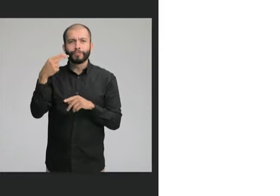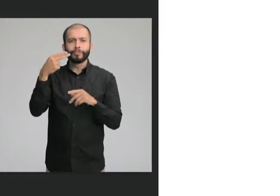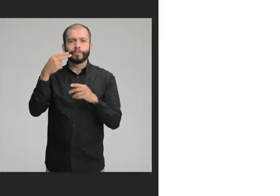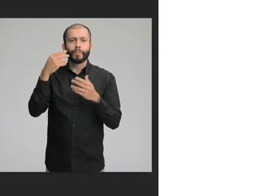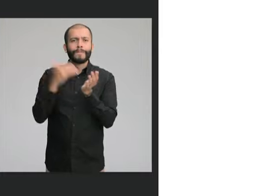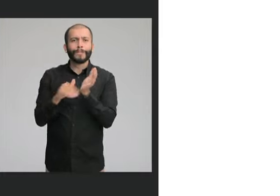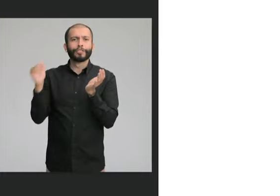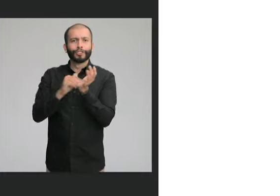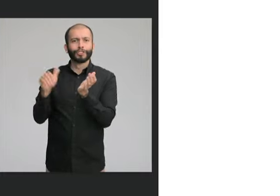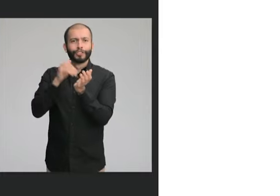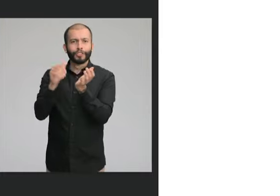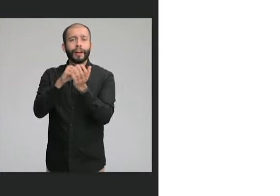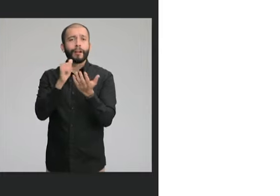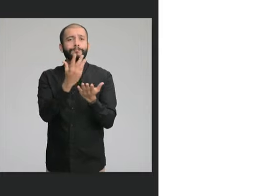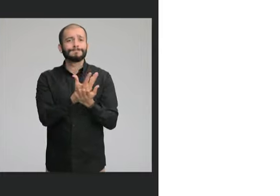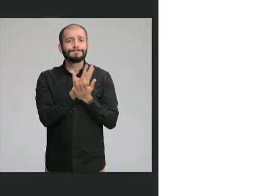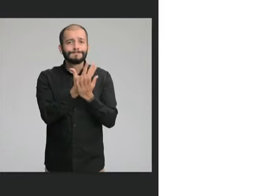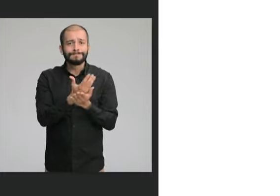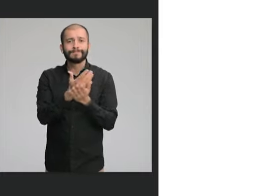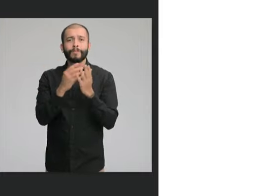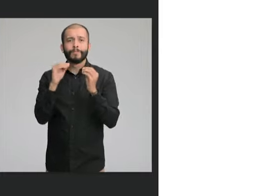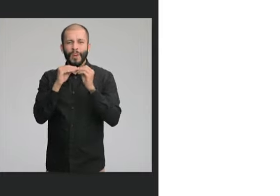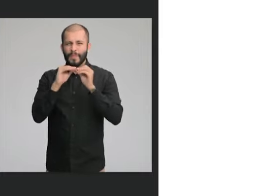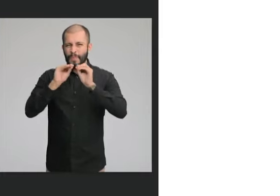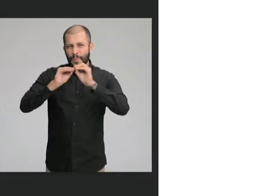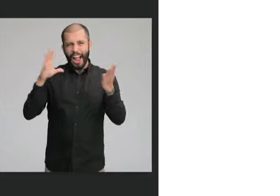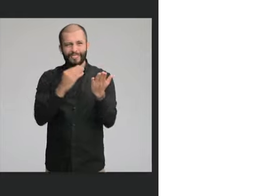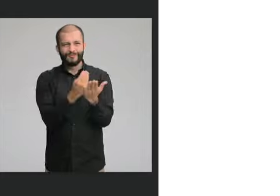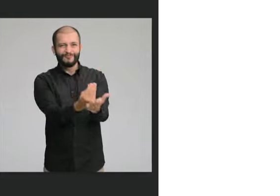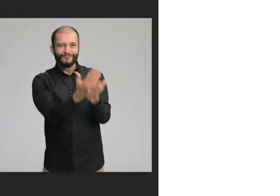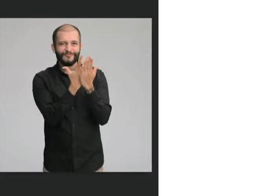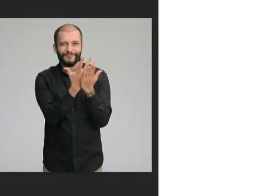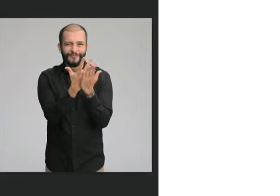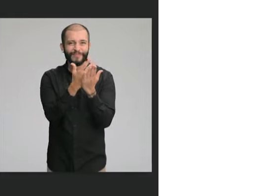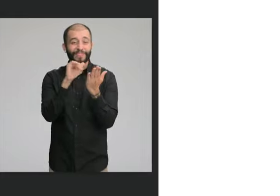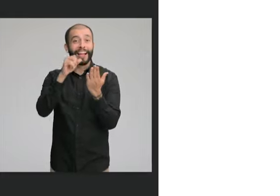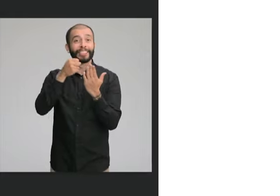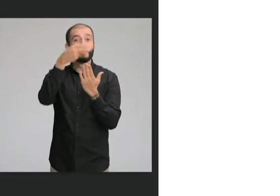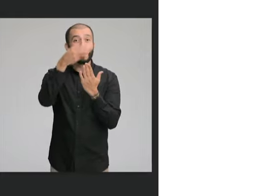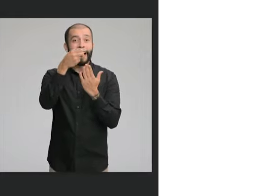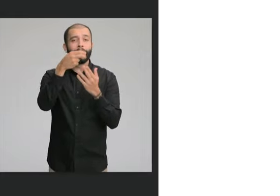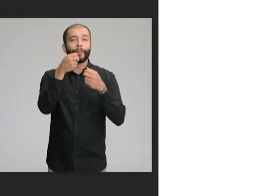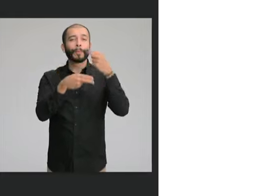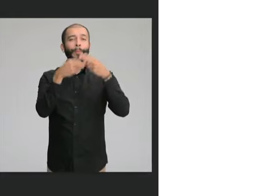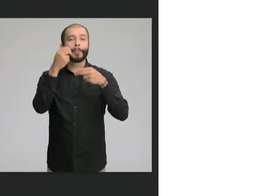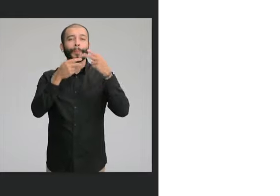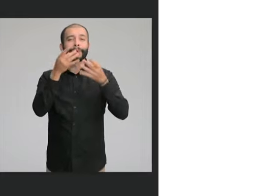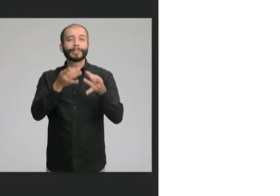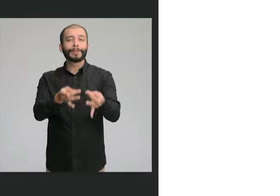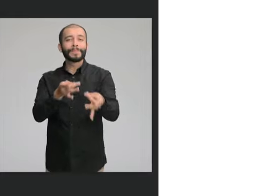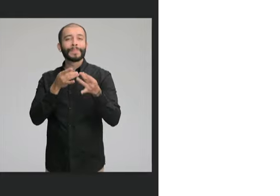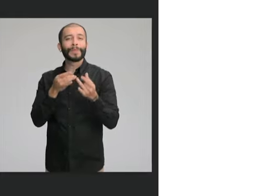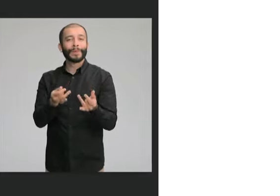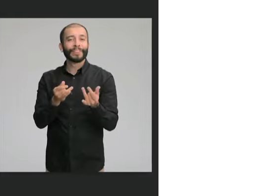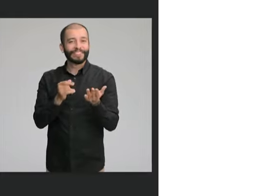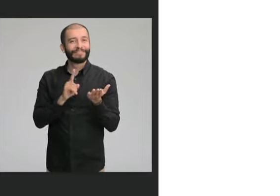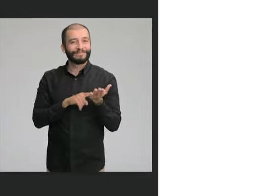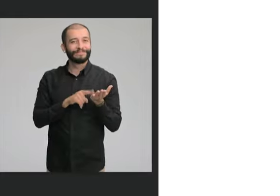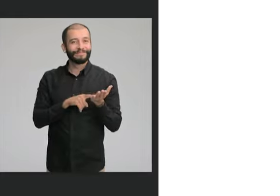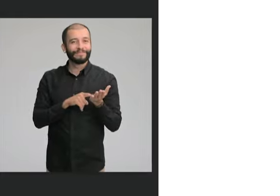rate, always-on capability, higher peak brightness, and the advanced anti-aliasing that makes dynamic island